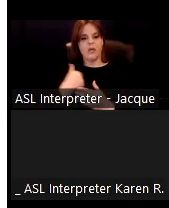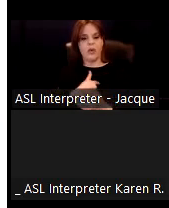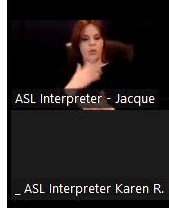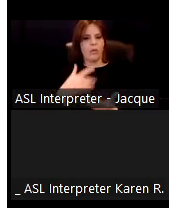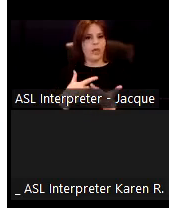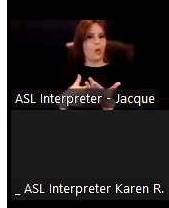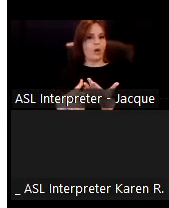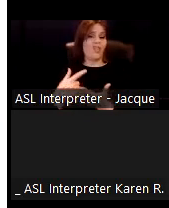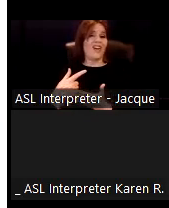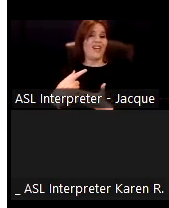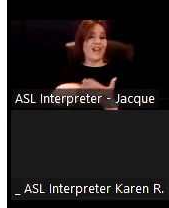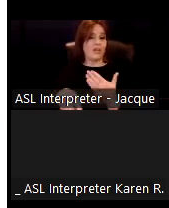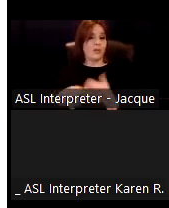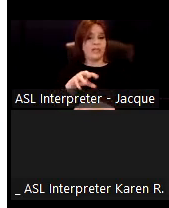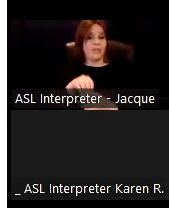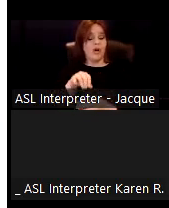that. So